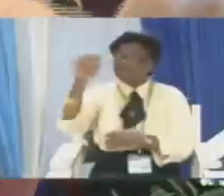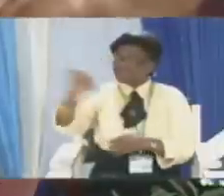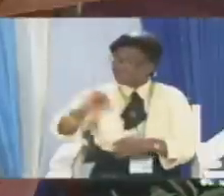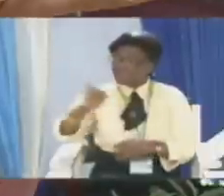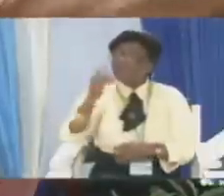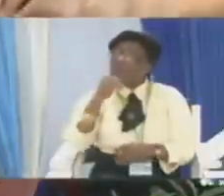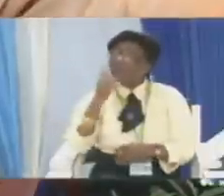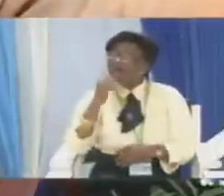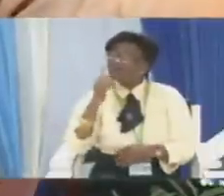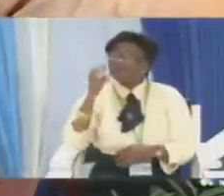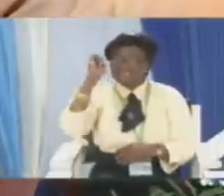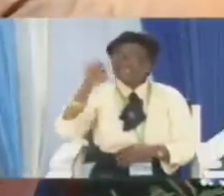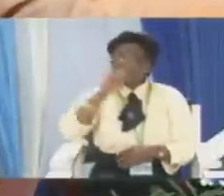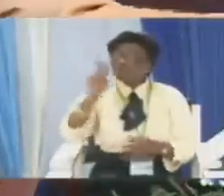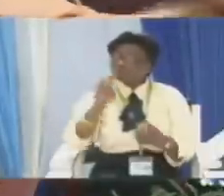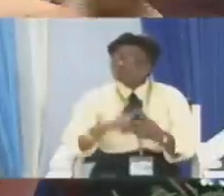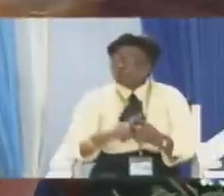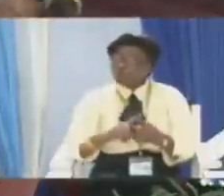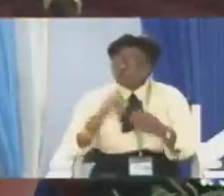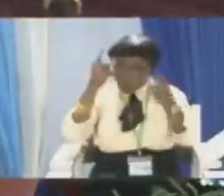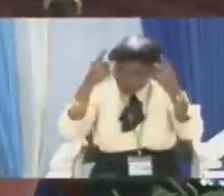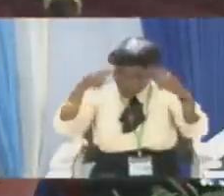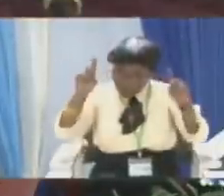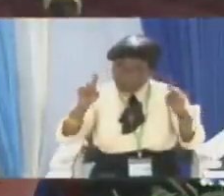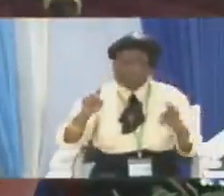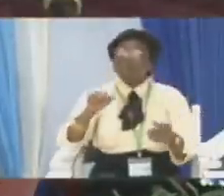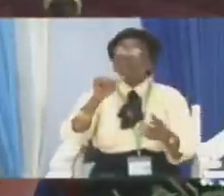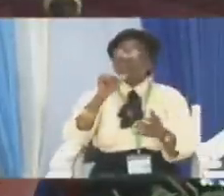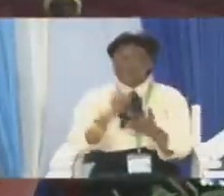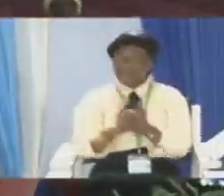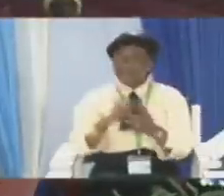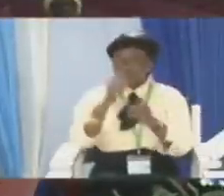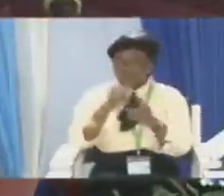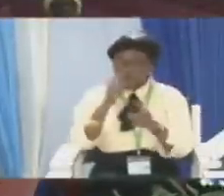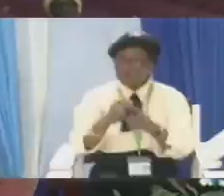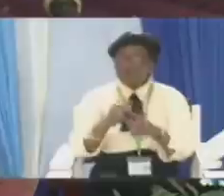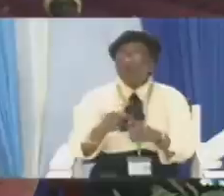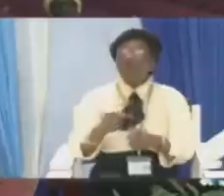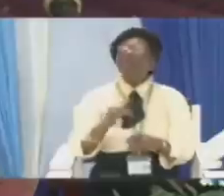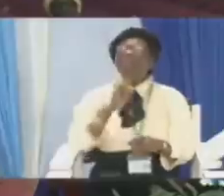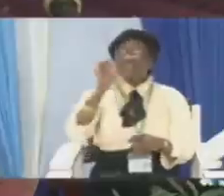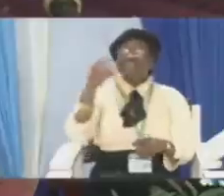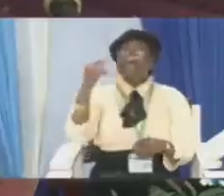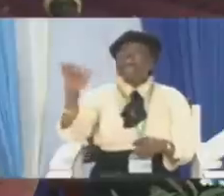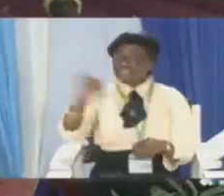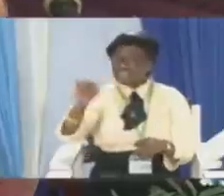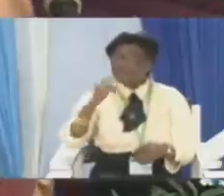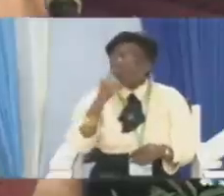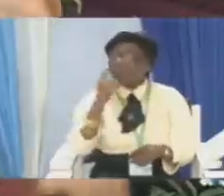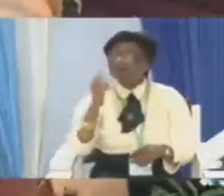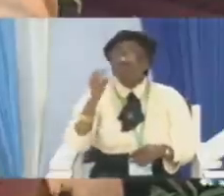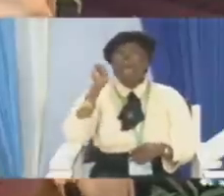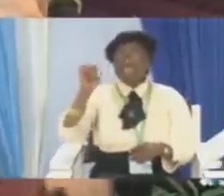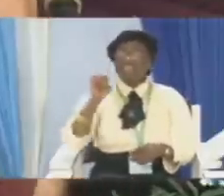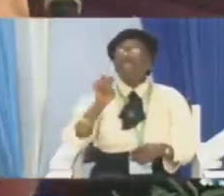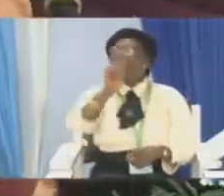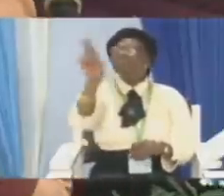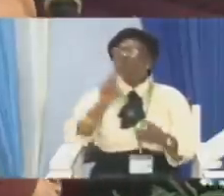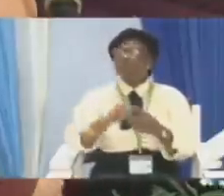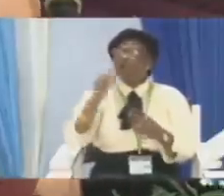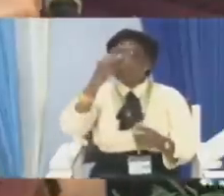fruitful, upon Adam, was the same mouth he used to curse him. If you read Genesis